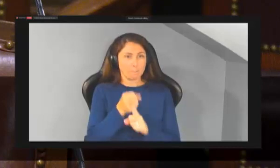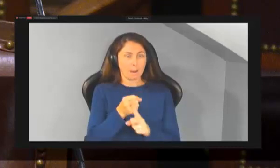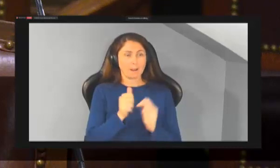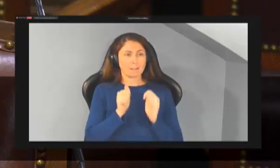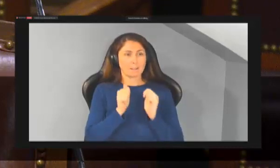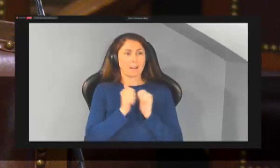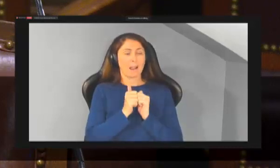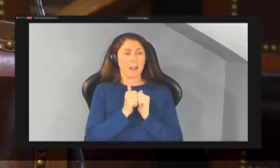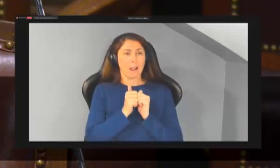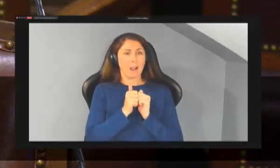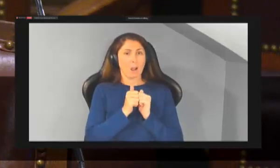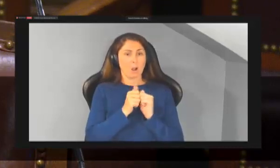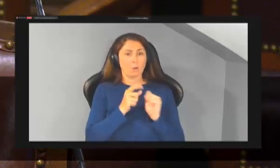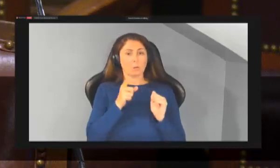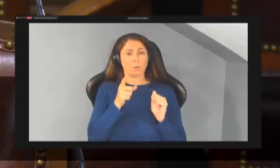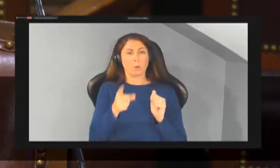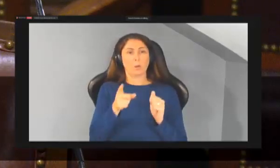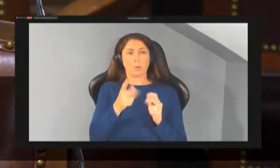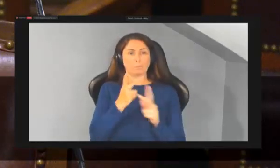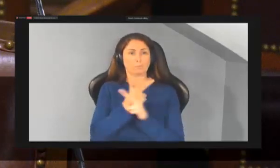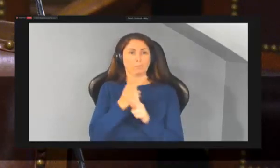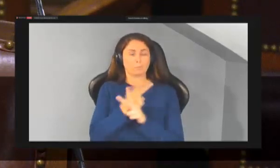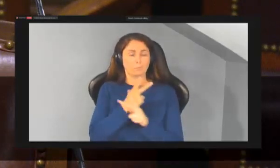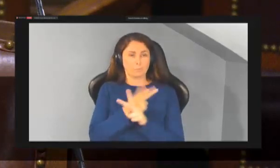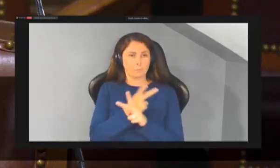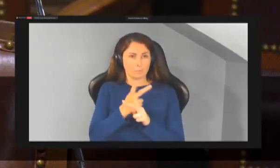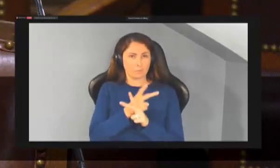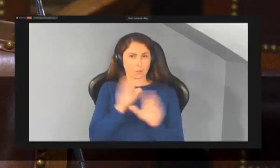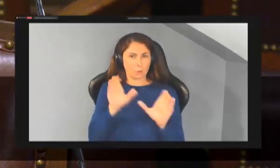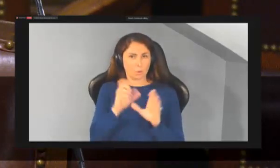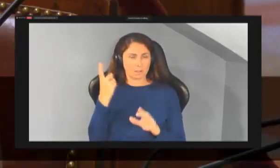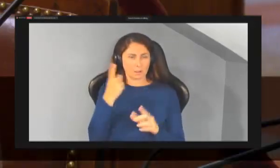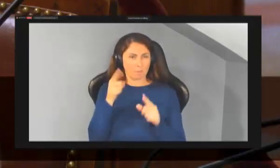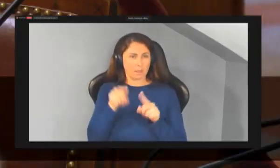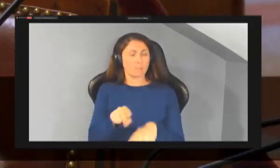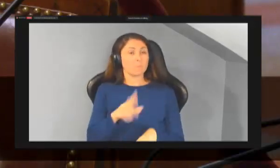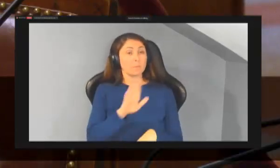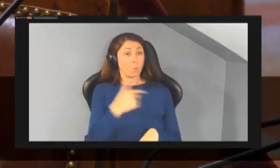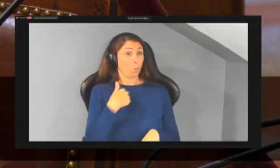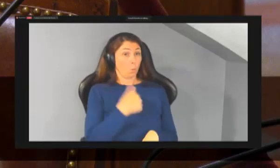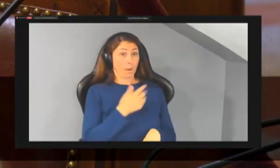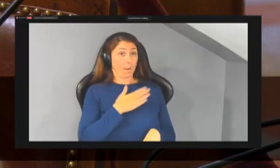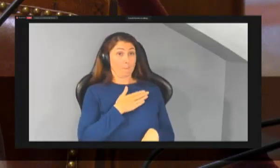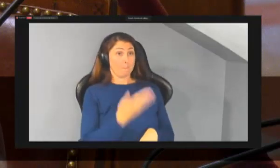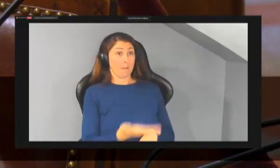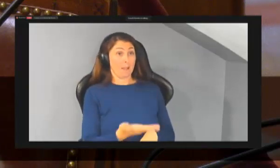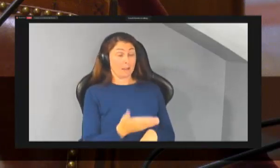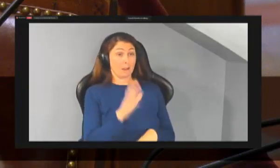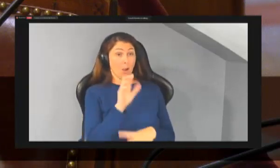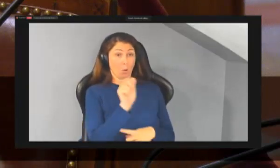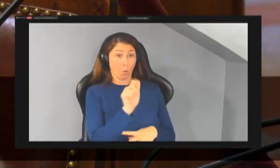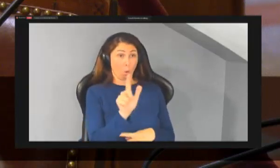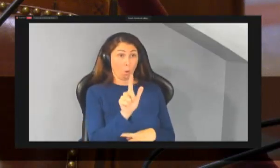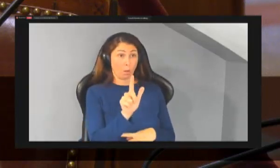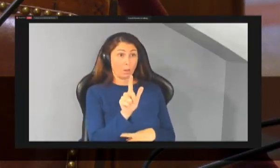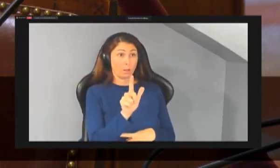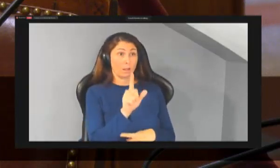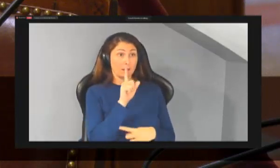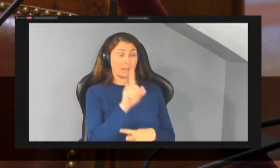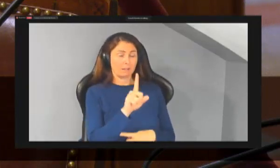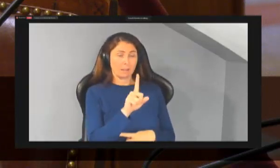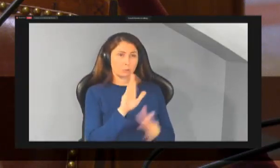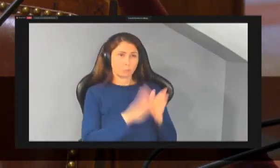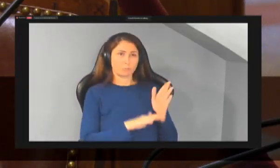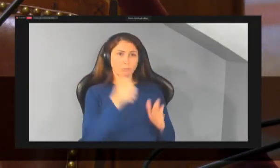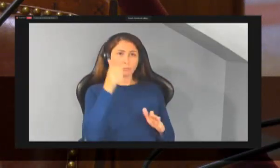with the budgetary impacts of doing something along those lines. And we admit that upfront a call is less expensive.